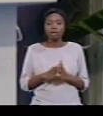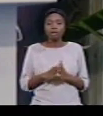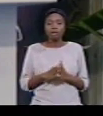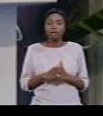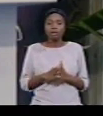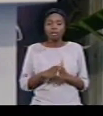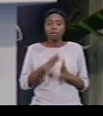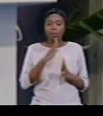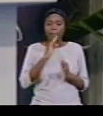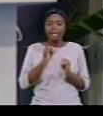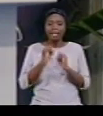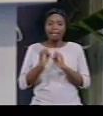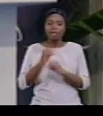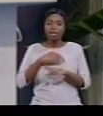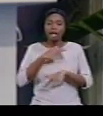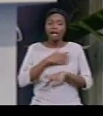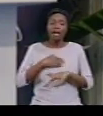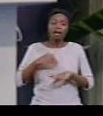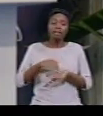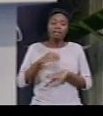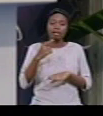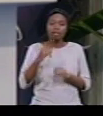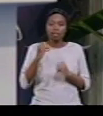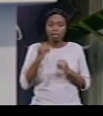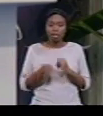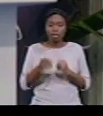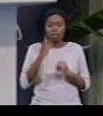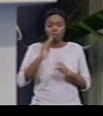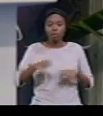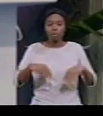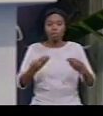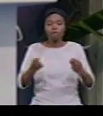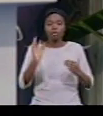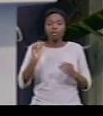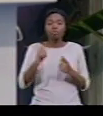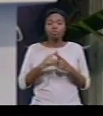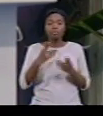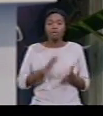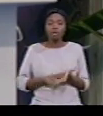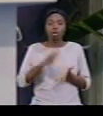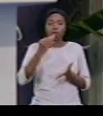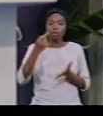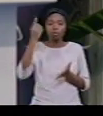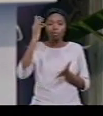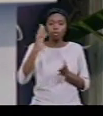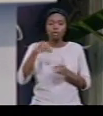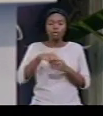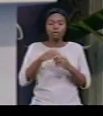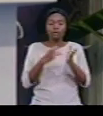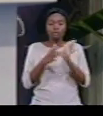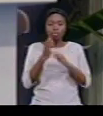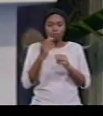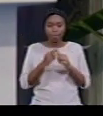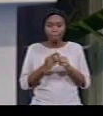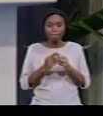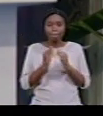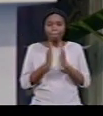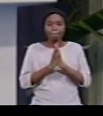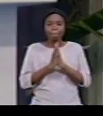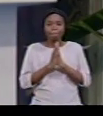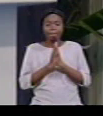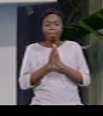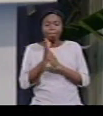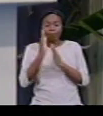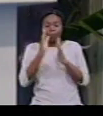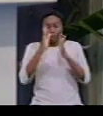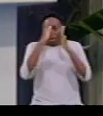you've been interviewed, and at the end, you will give your testimony to the glory of God in Jesus' name. Let's pray together now. Father,